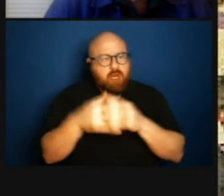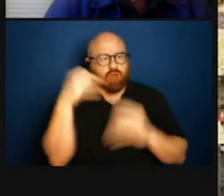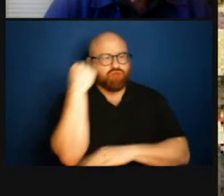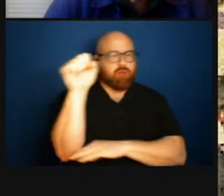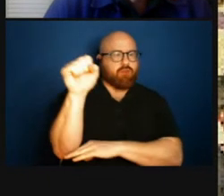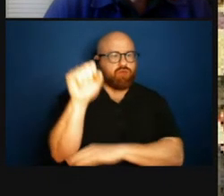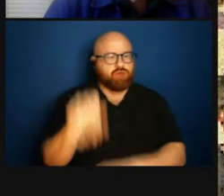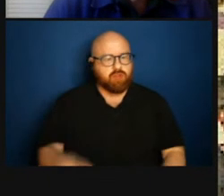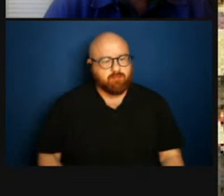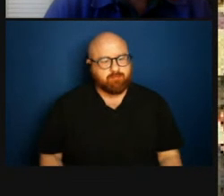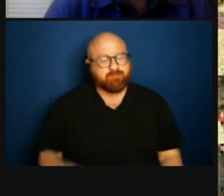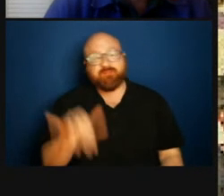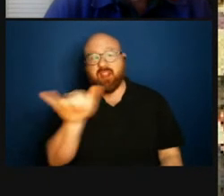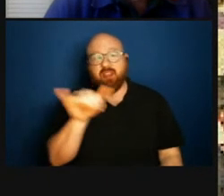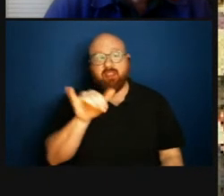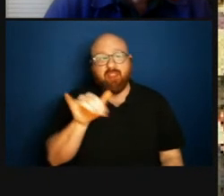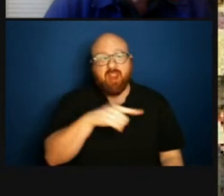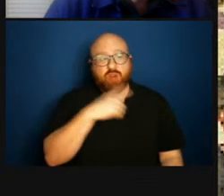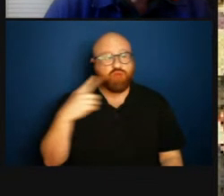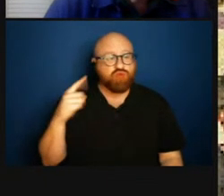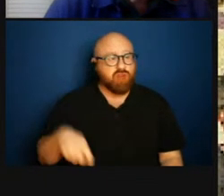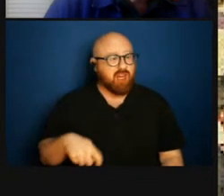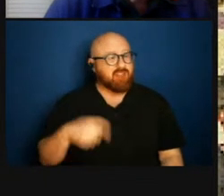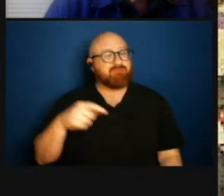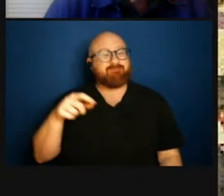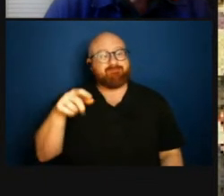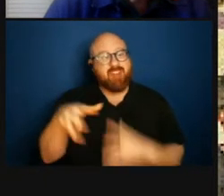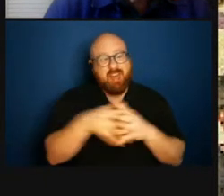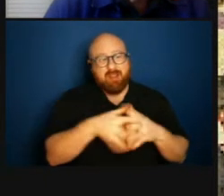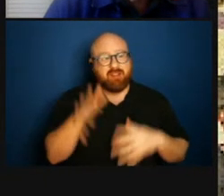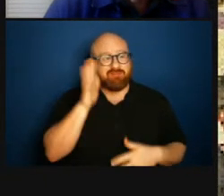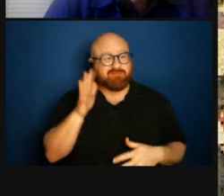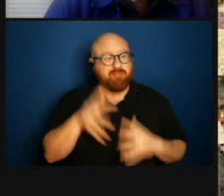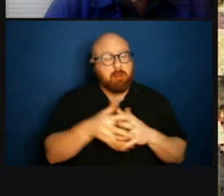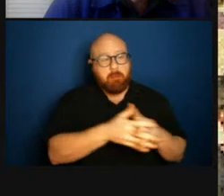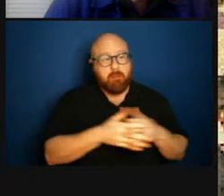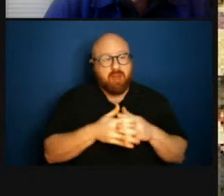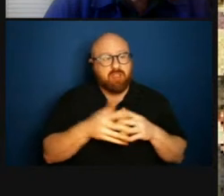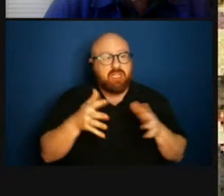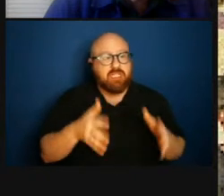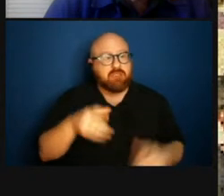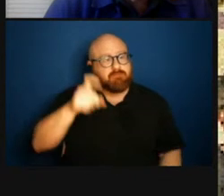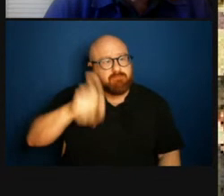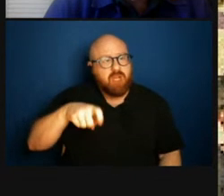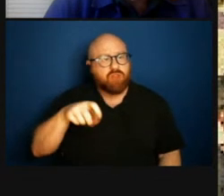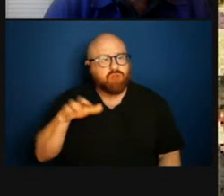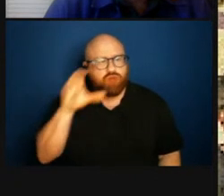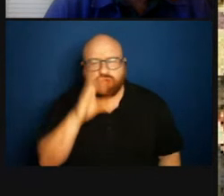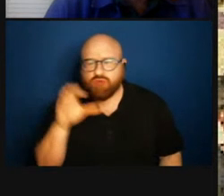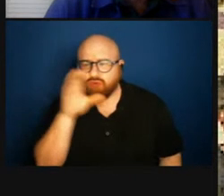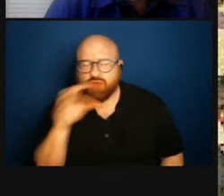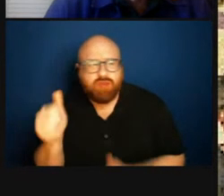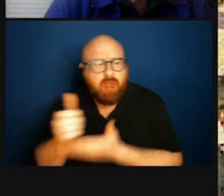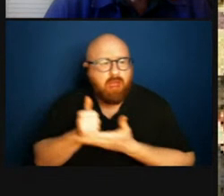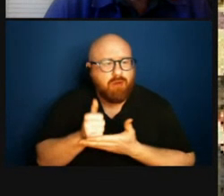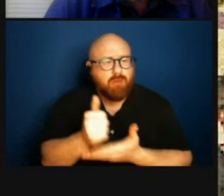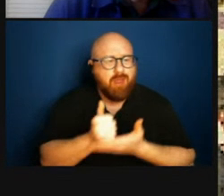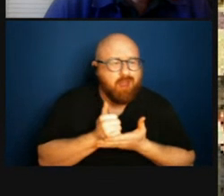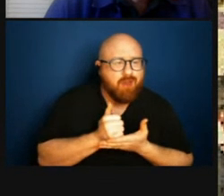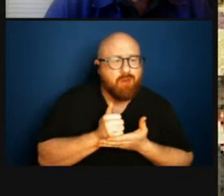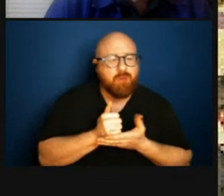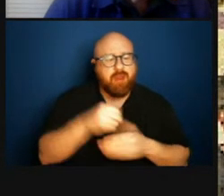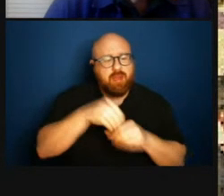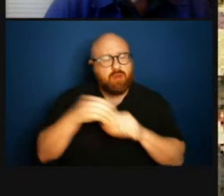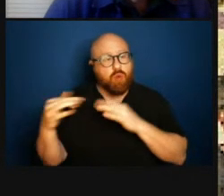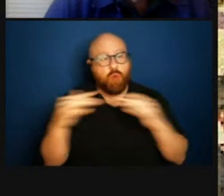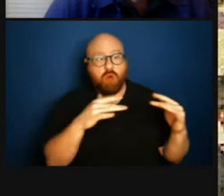today, the Americans had to look for help. Who did they find, and how did it change the odds for victory? It was the